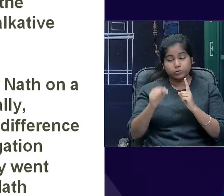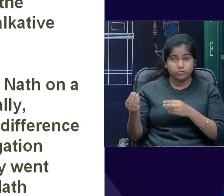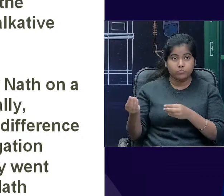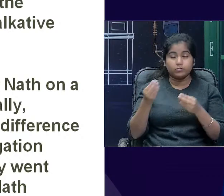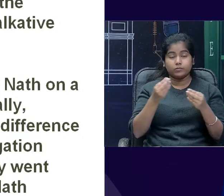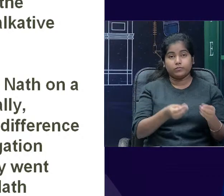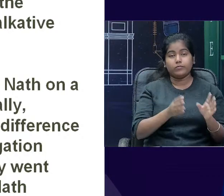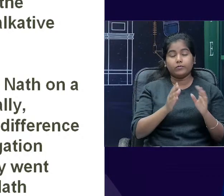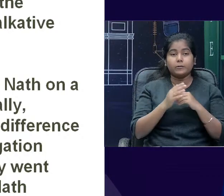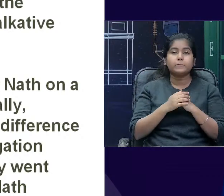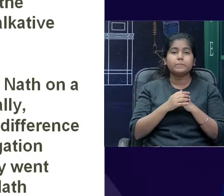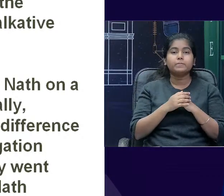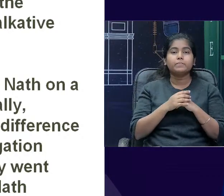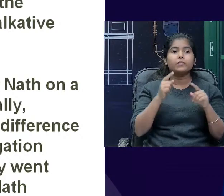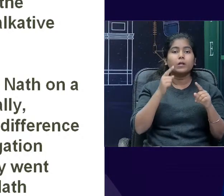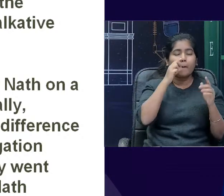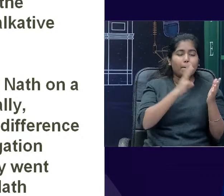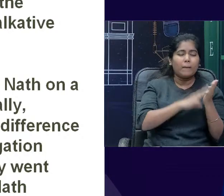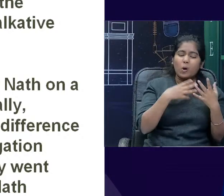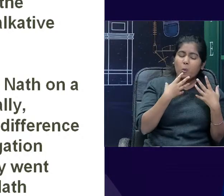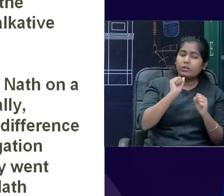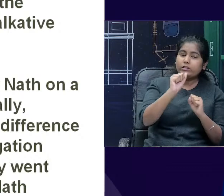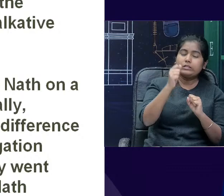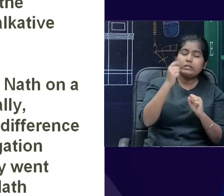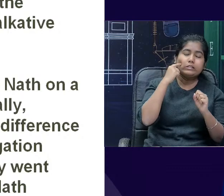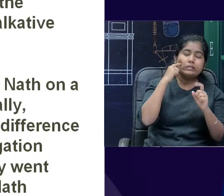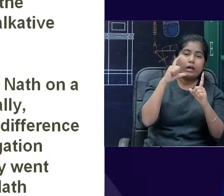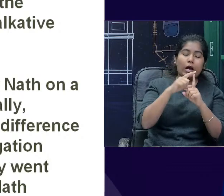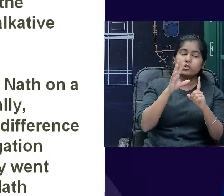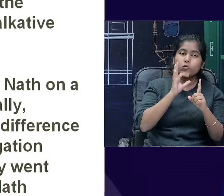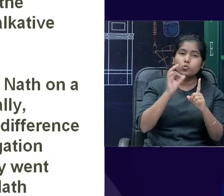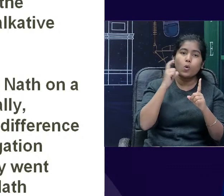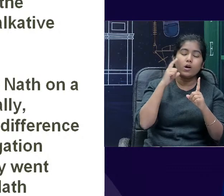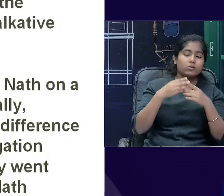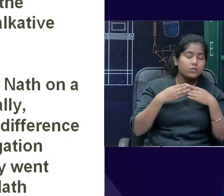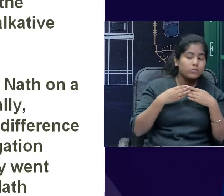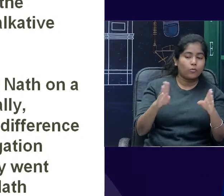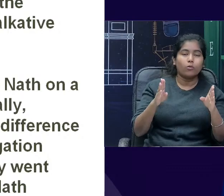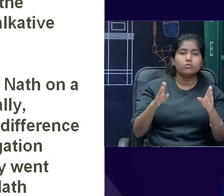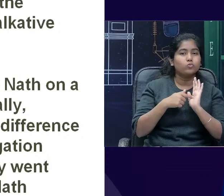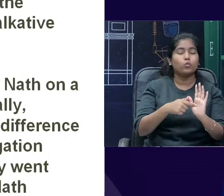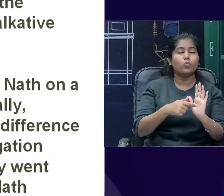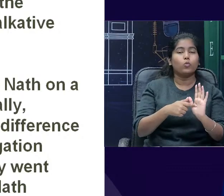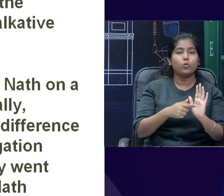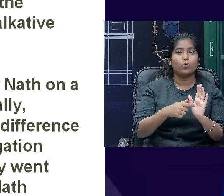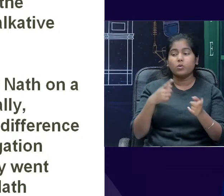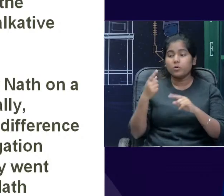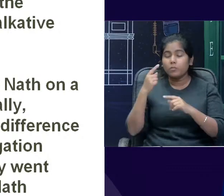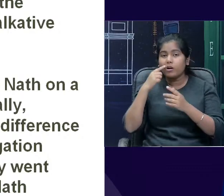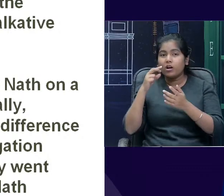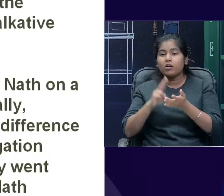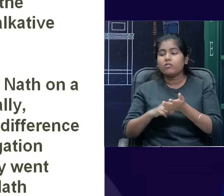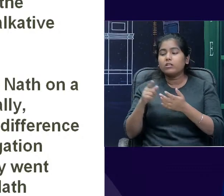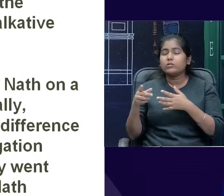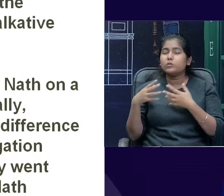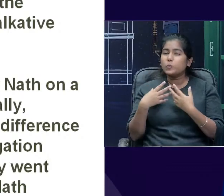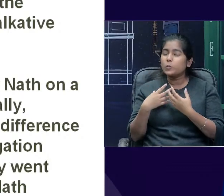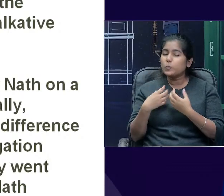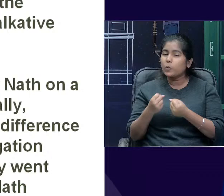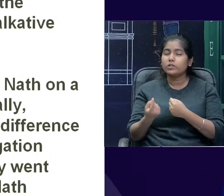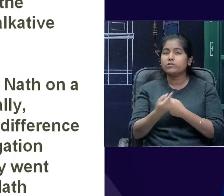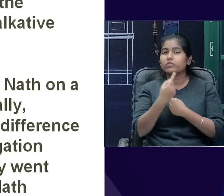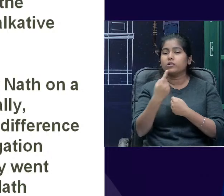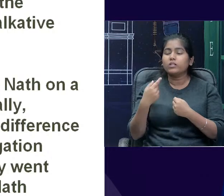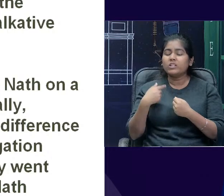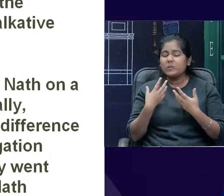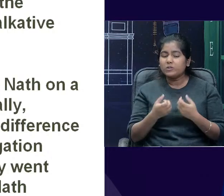intending to expose Mr. Nath's identity, Nishad only went along because he wanted to understand why Mr.